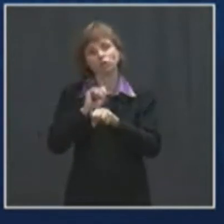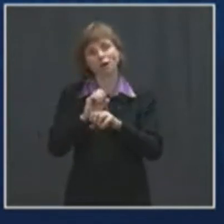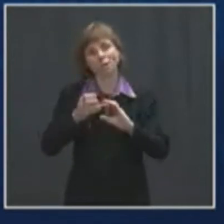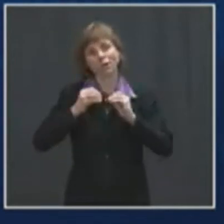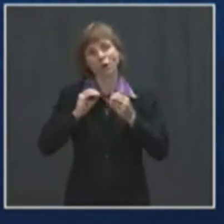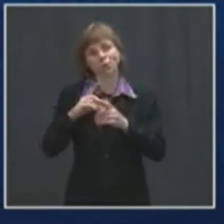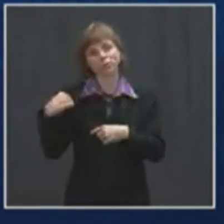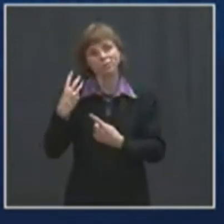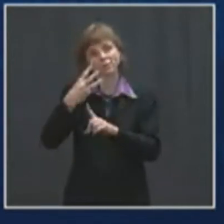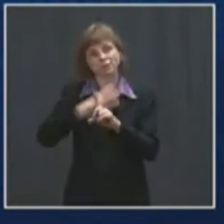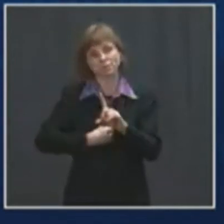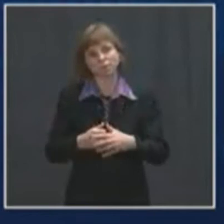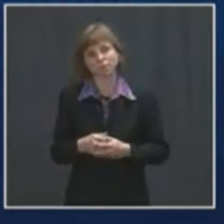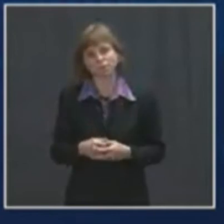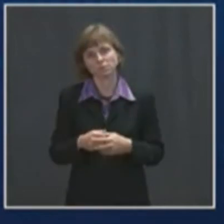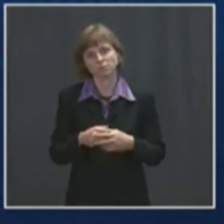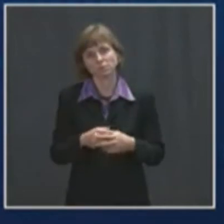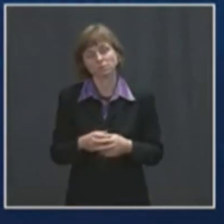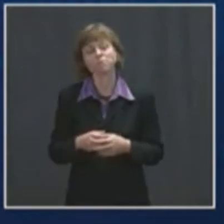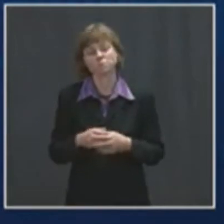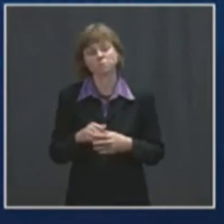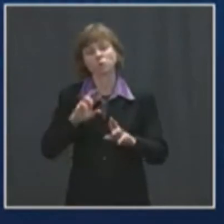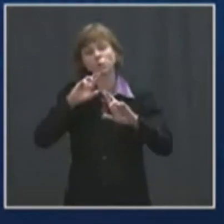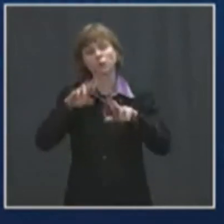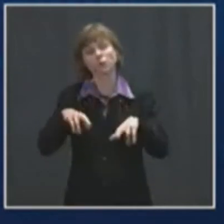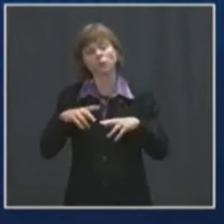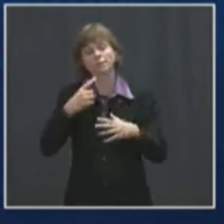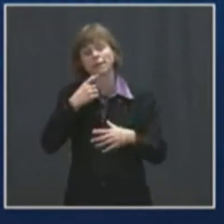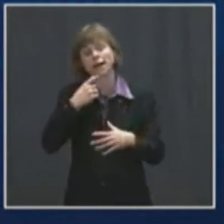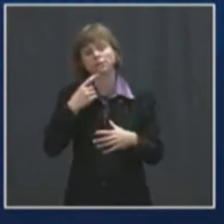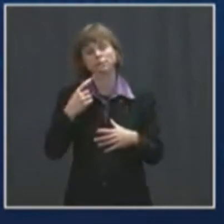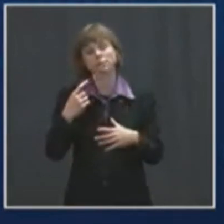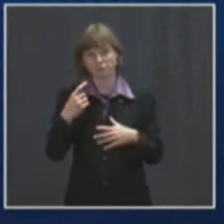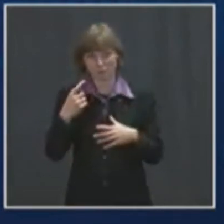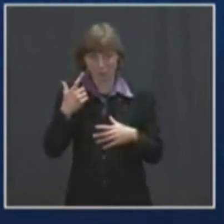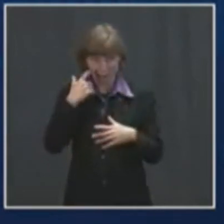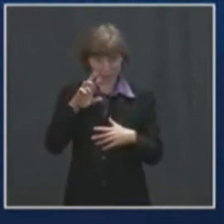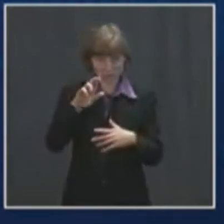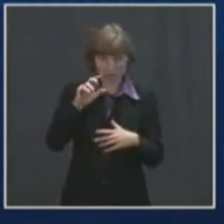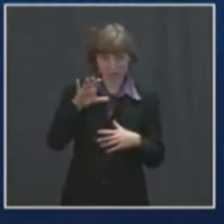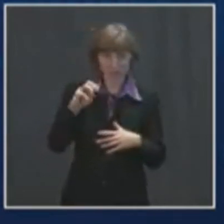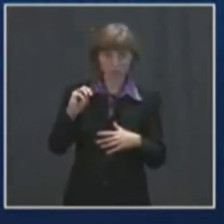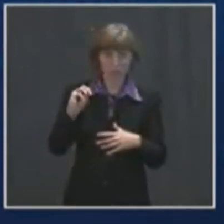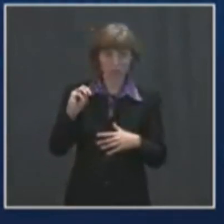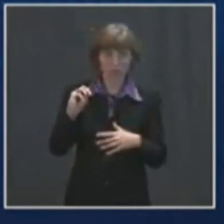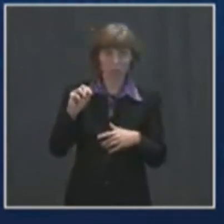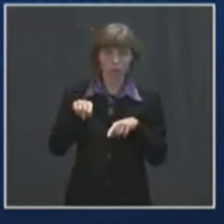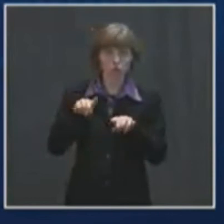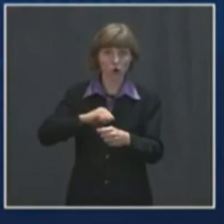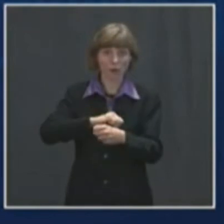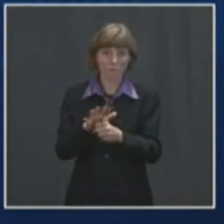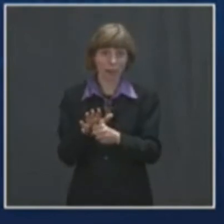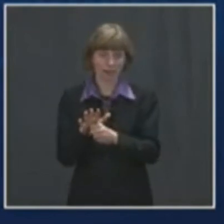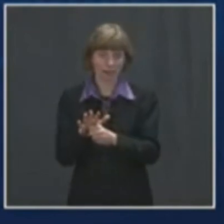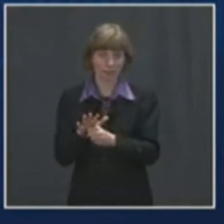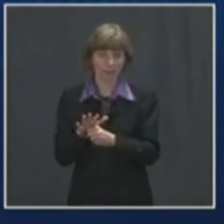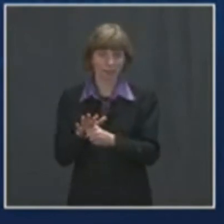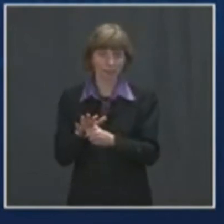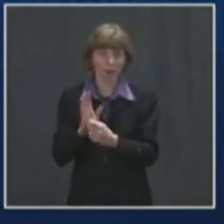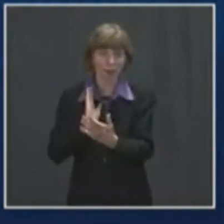6 months. And the report indicates that's because of racism during the pandemic against